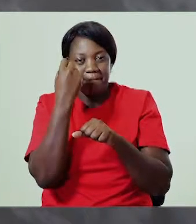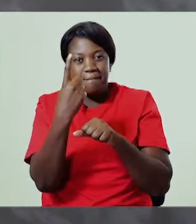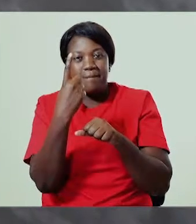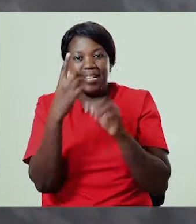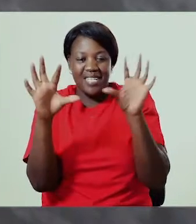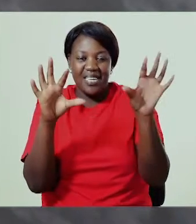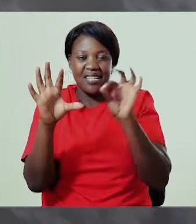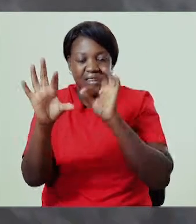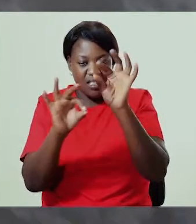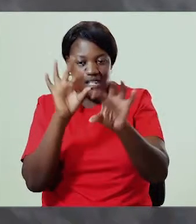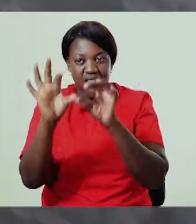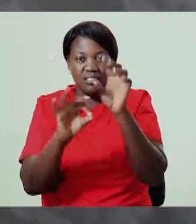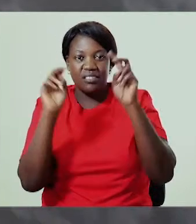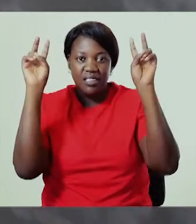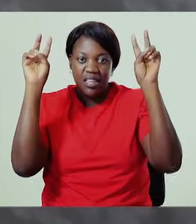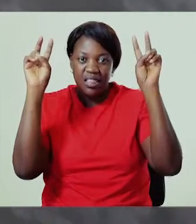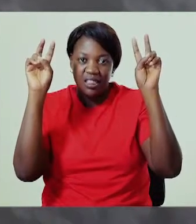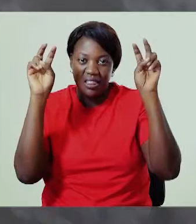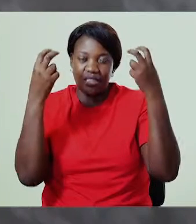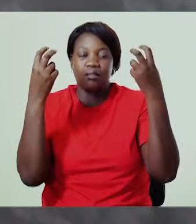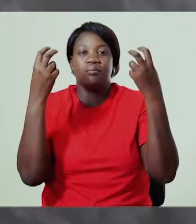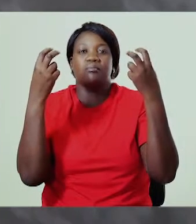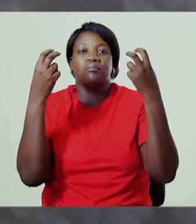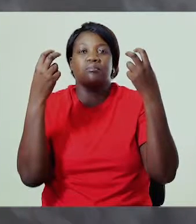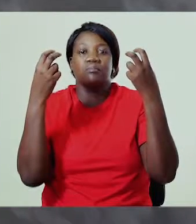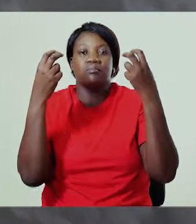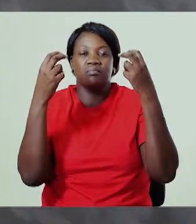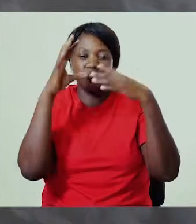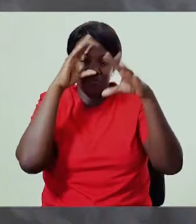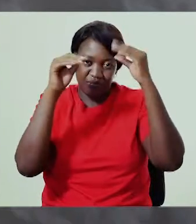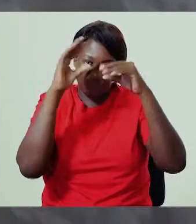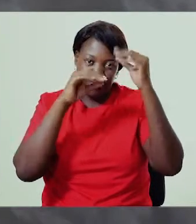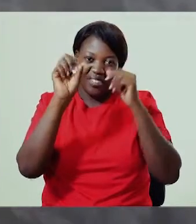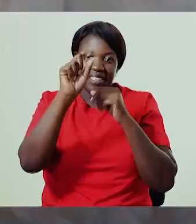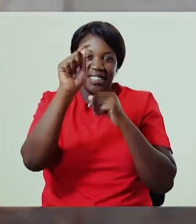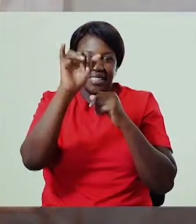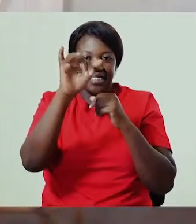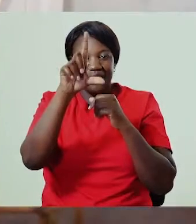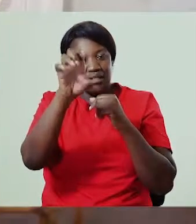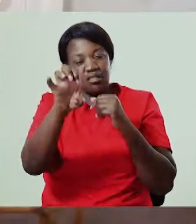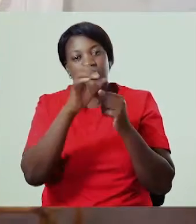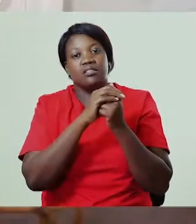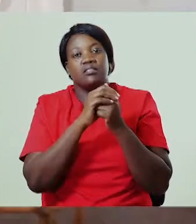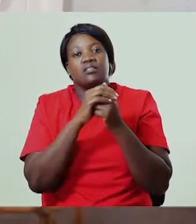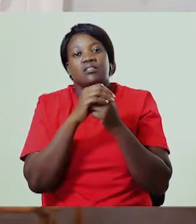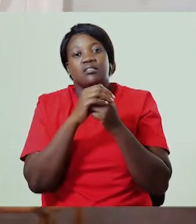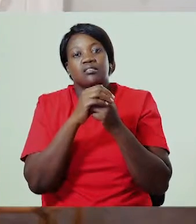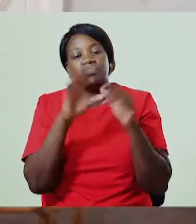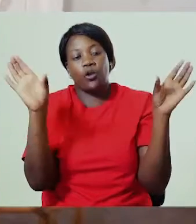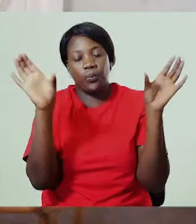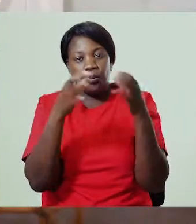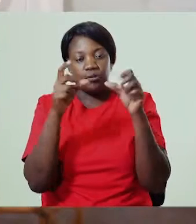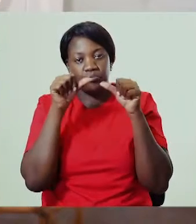and identify the theme, point of view, and style in literary works. Let us join Ms. Amakali's